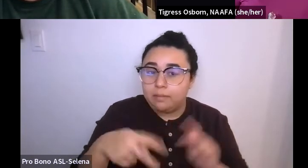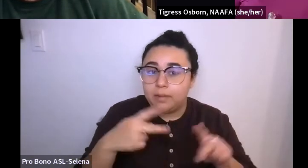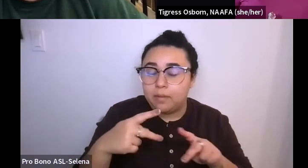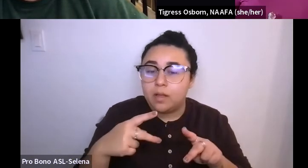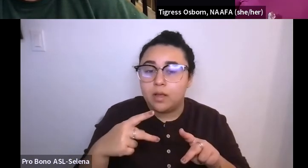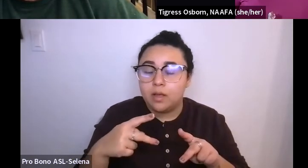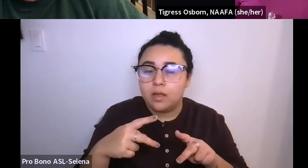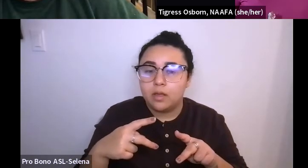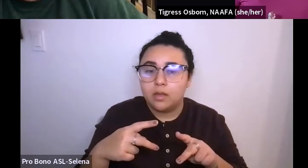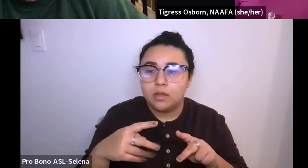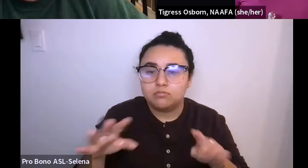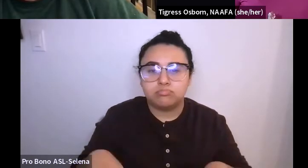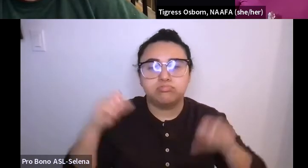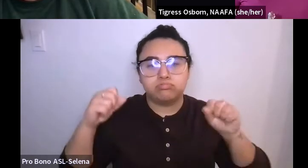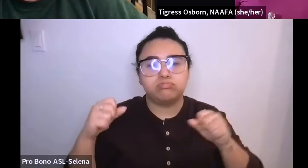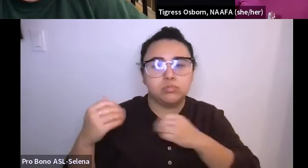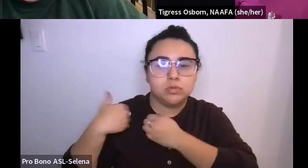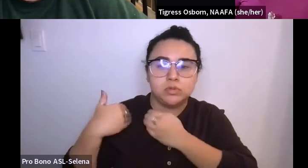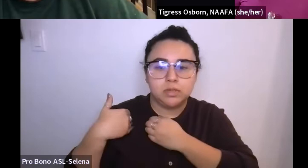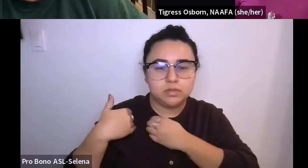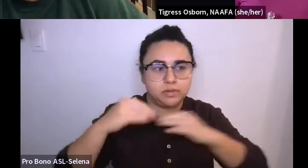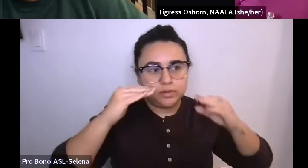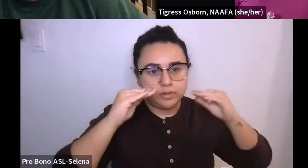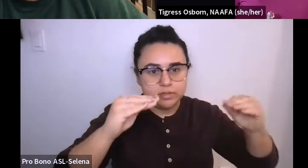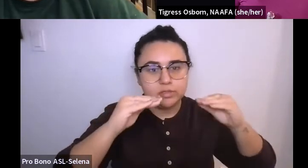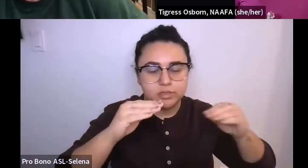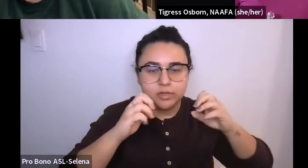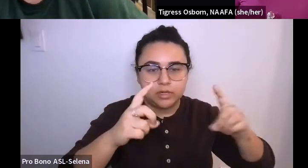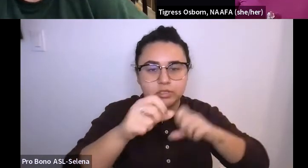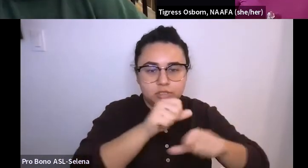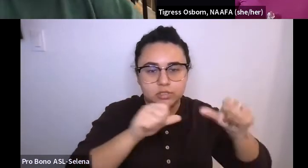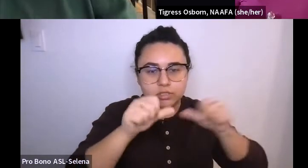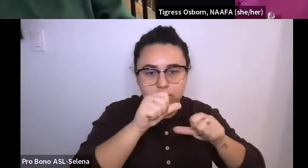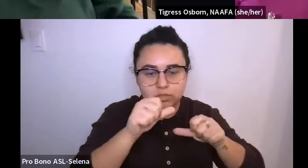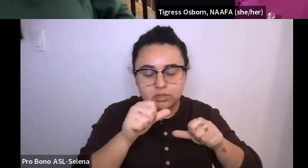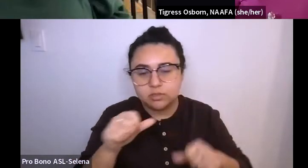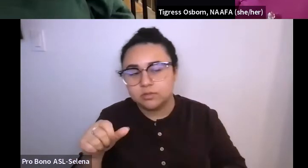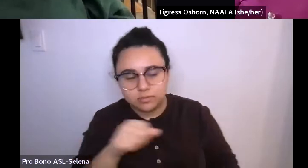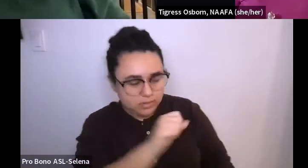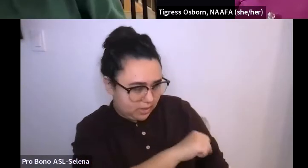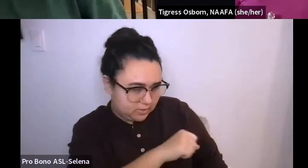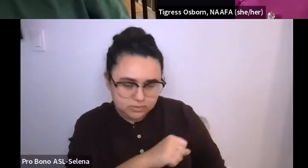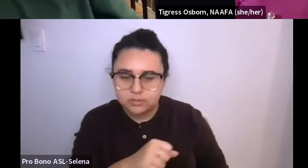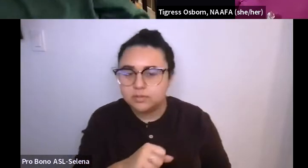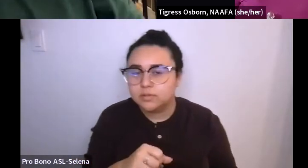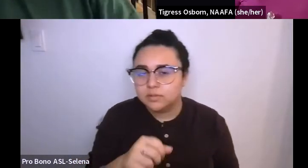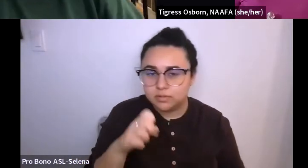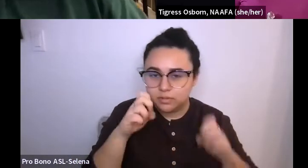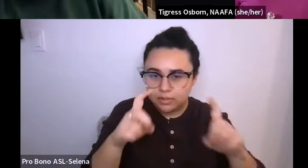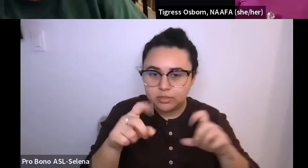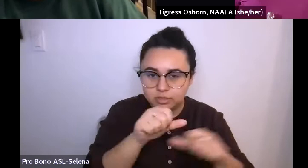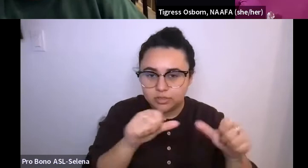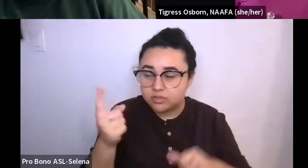that conversation and they sort of educate each other. Yes. I think that is, and also because if someone's fat phobic, they're going to listen to thin